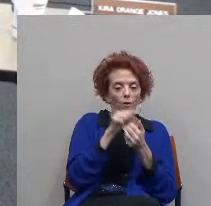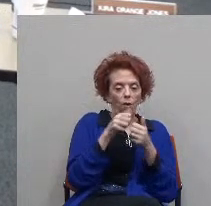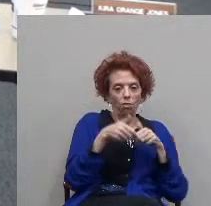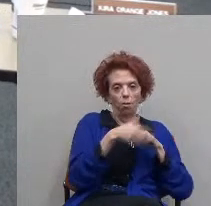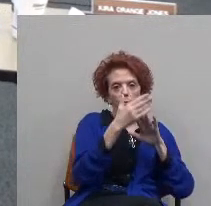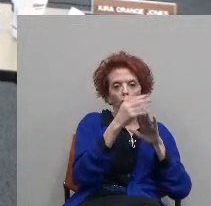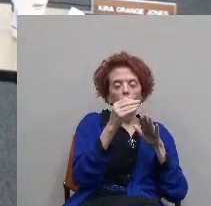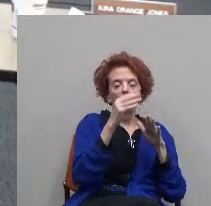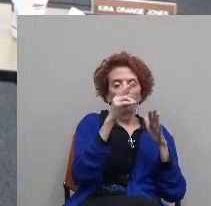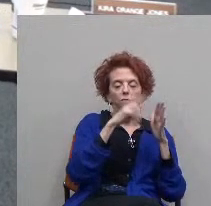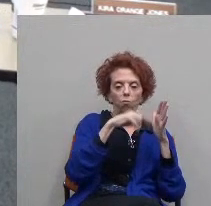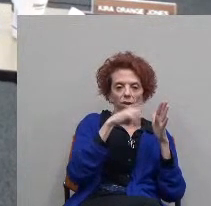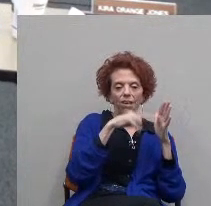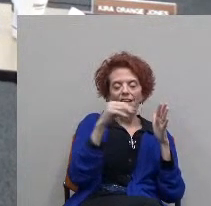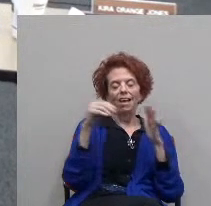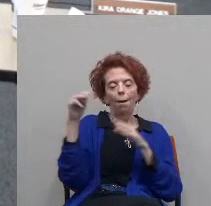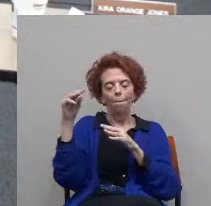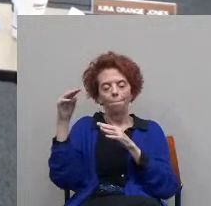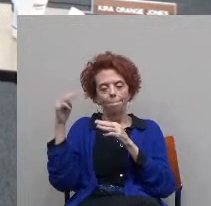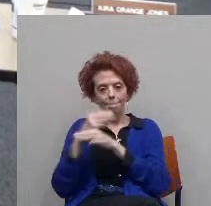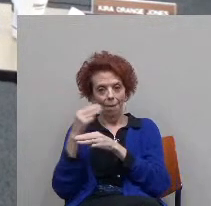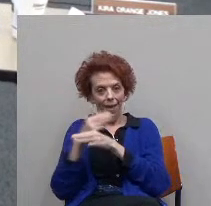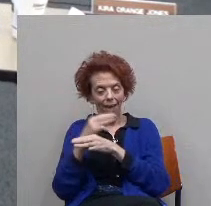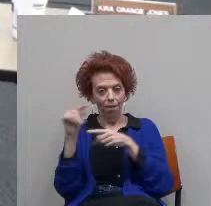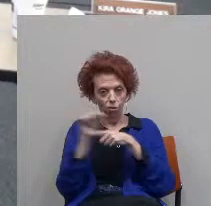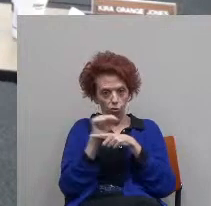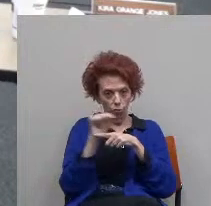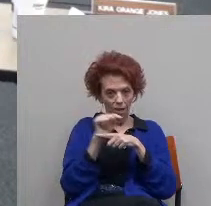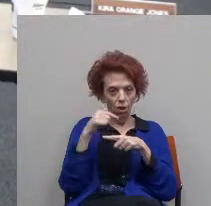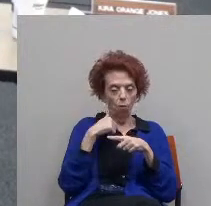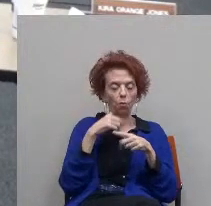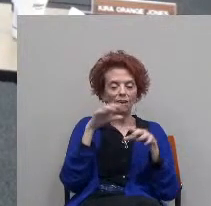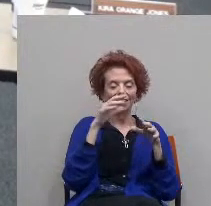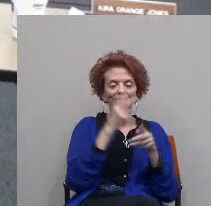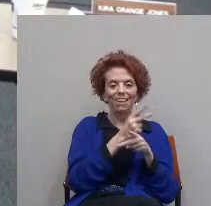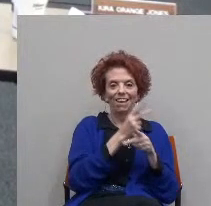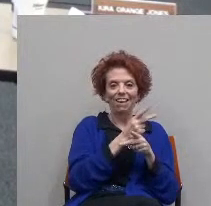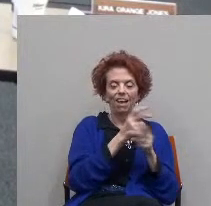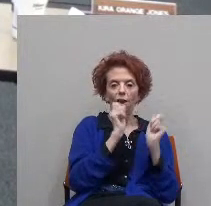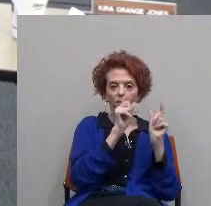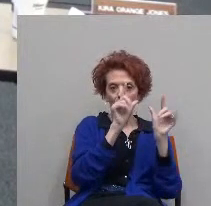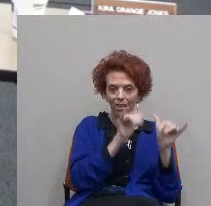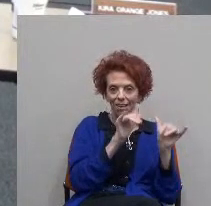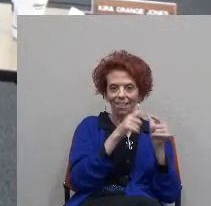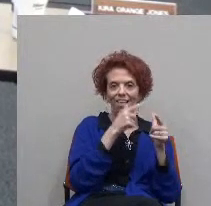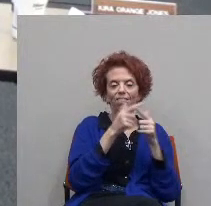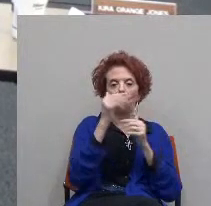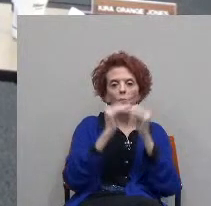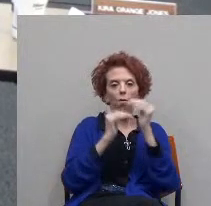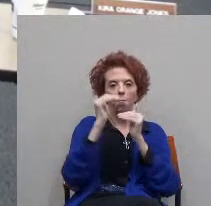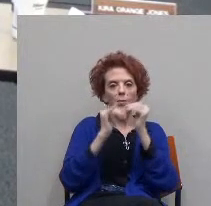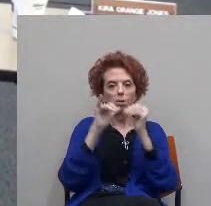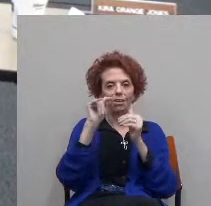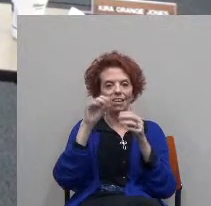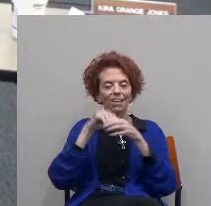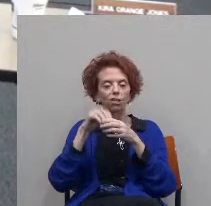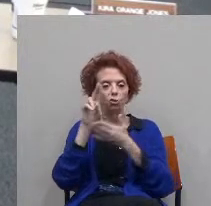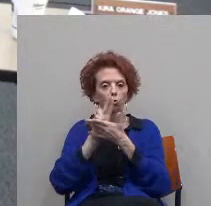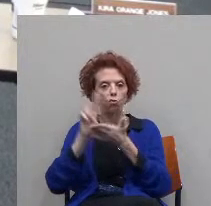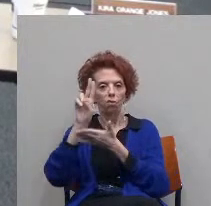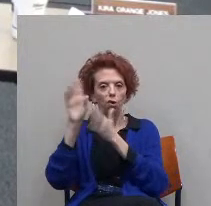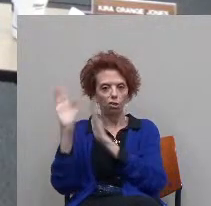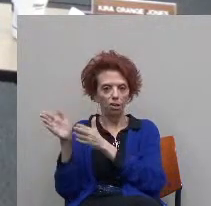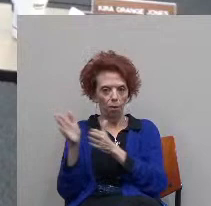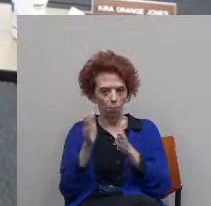and foundations of math is that we're taking care of the immediate, but then we're building it into the university